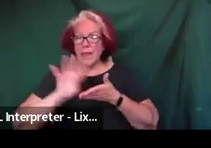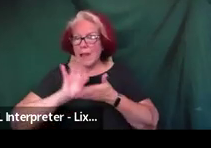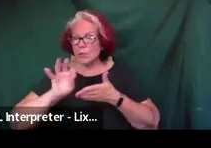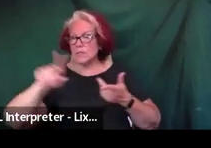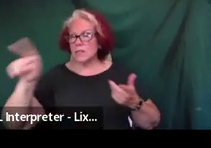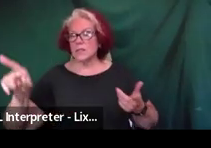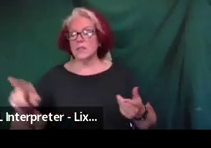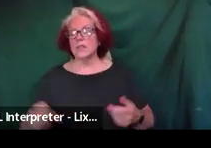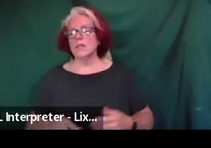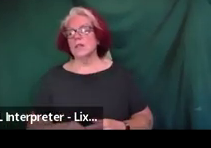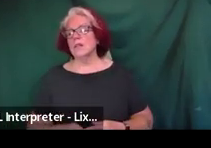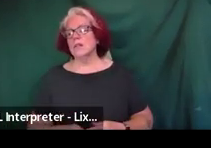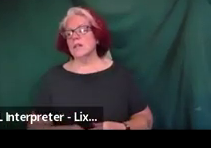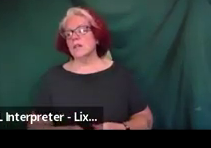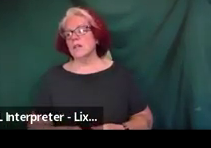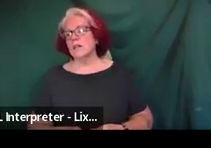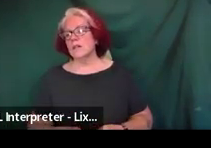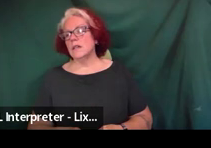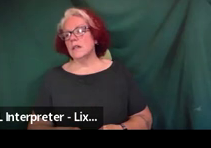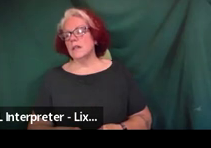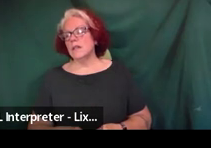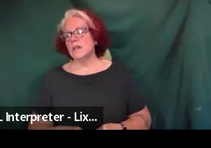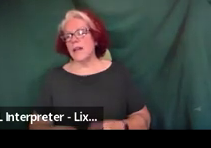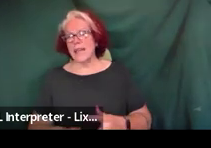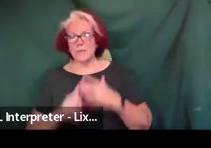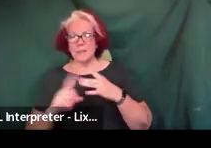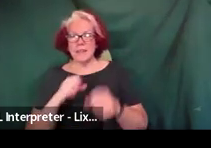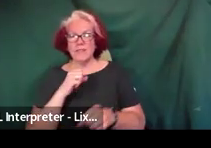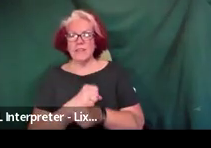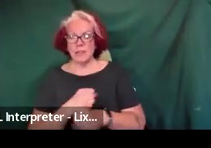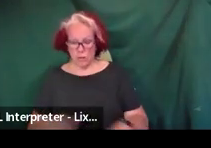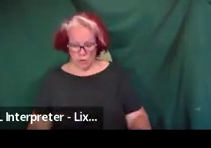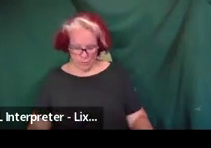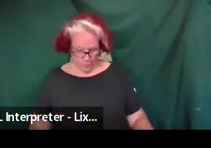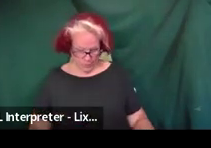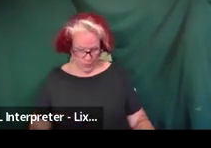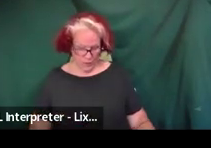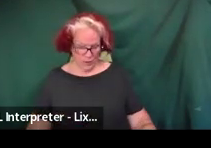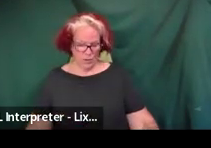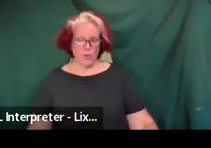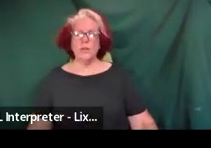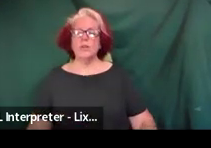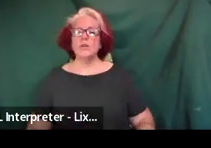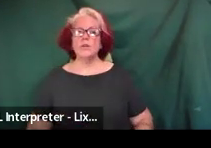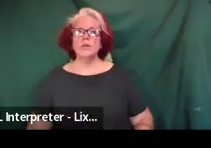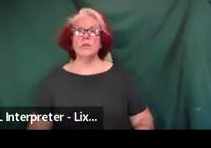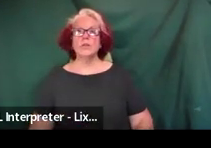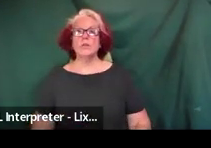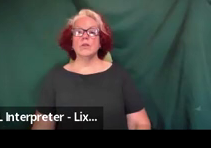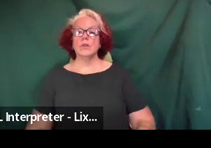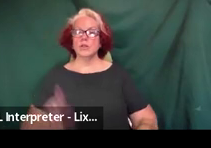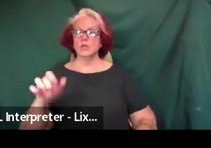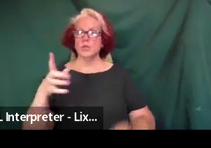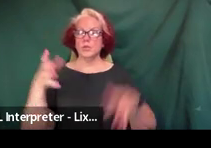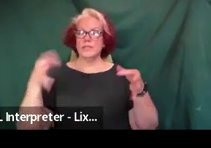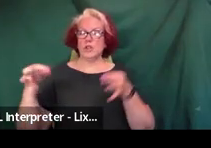over here would say, at the beginning of the year to determine where those vacancies really are. But